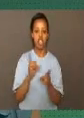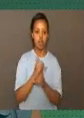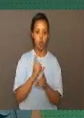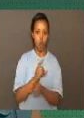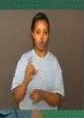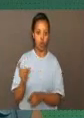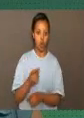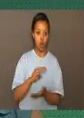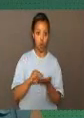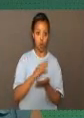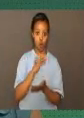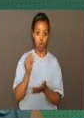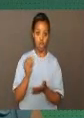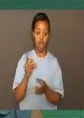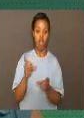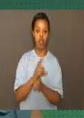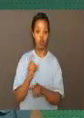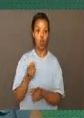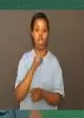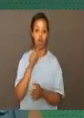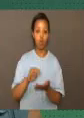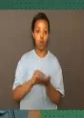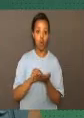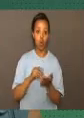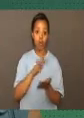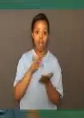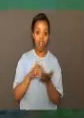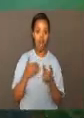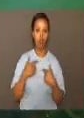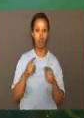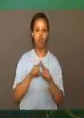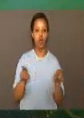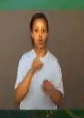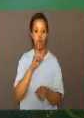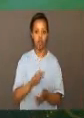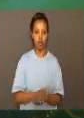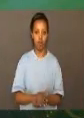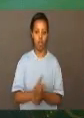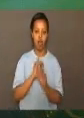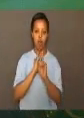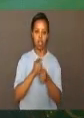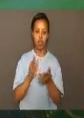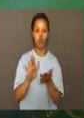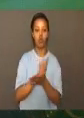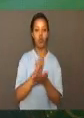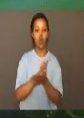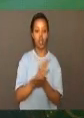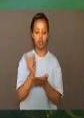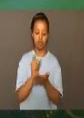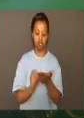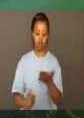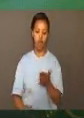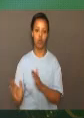organic and inorganic molecules. Write your answers on a sheet